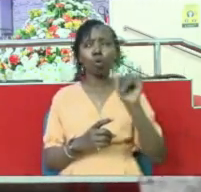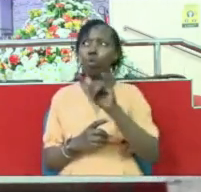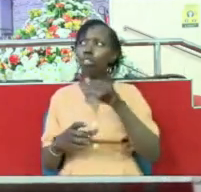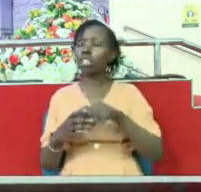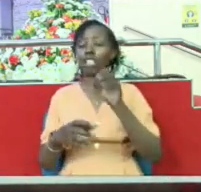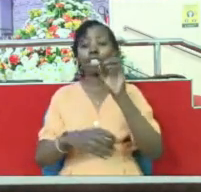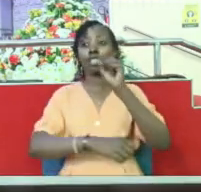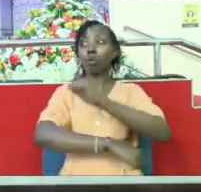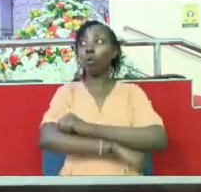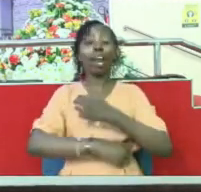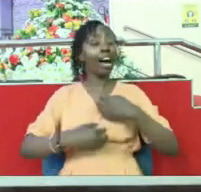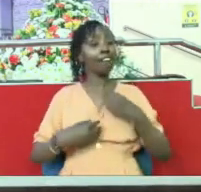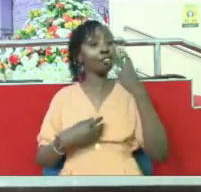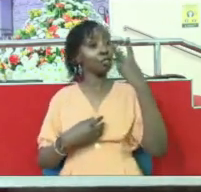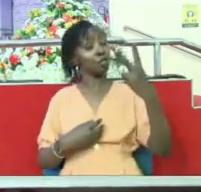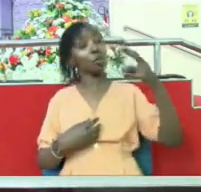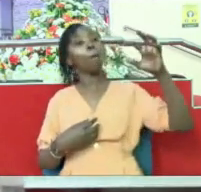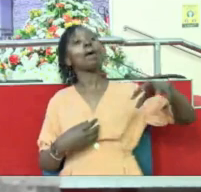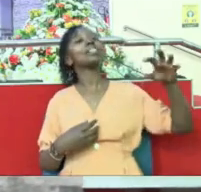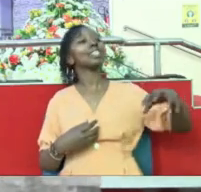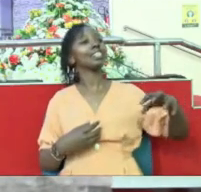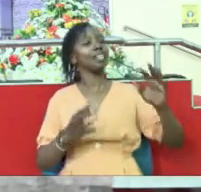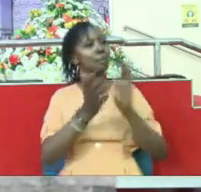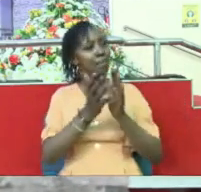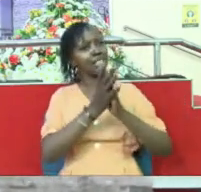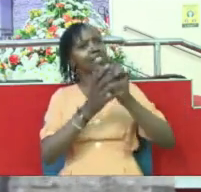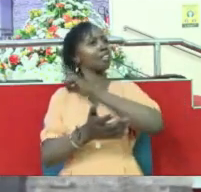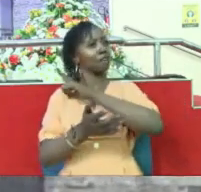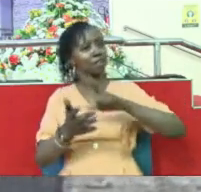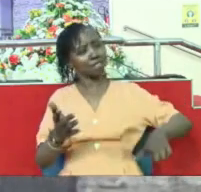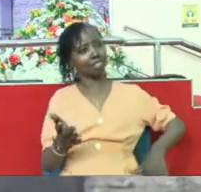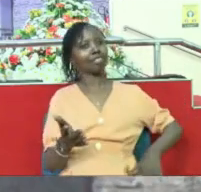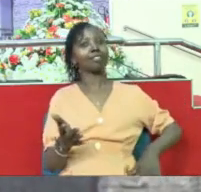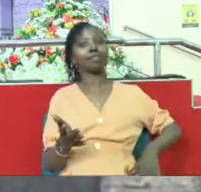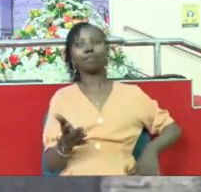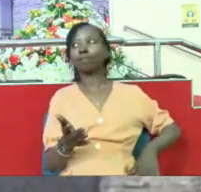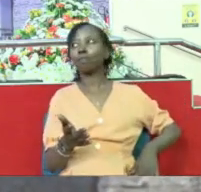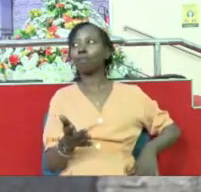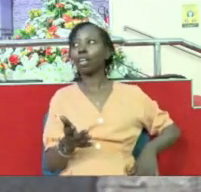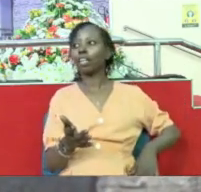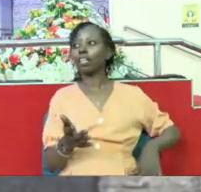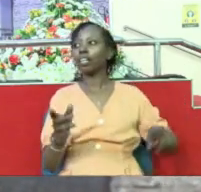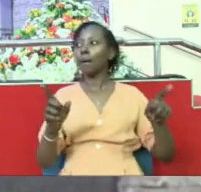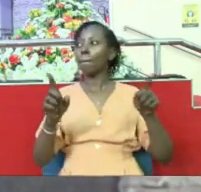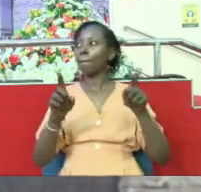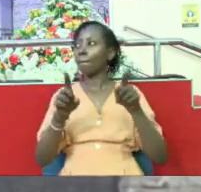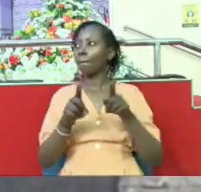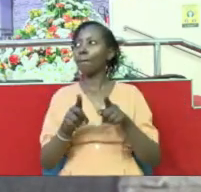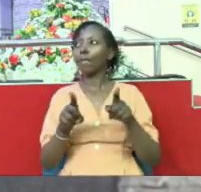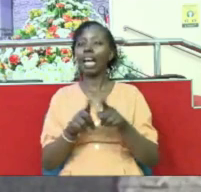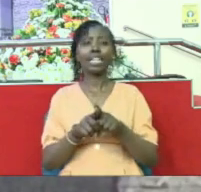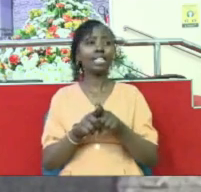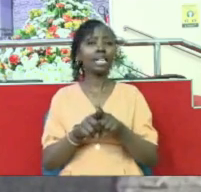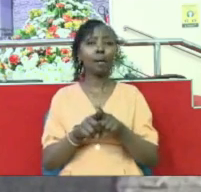hivyo, two buses. Amen. Tupigie Mungu makofi. Na Nzuki ukimuona hata anaweza kukutumia picha